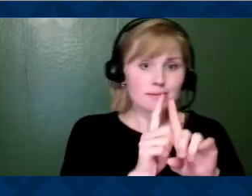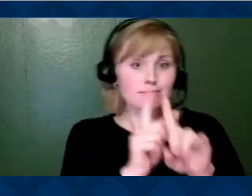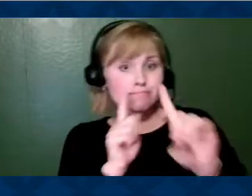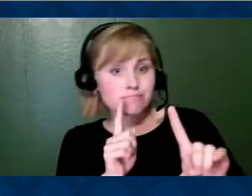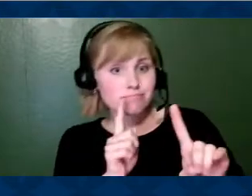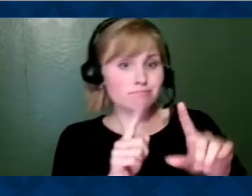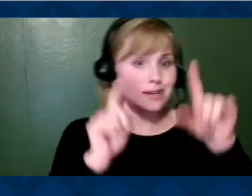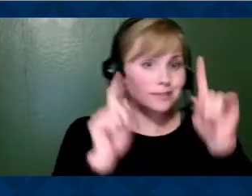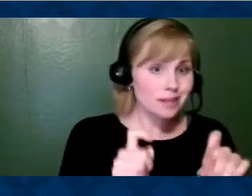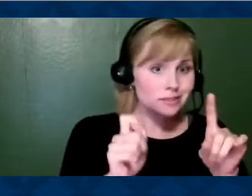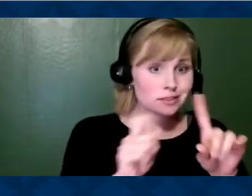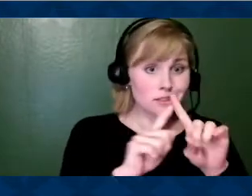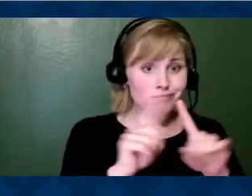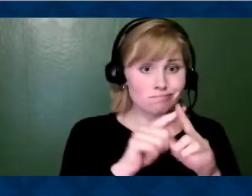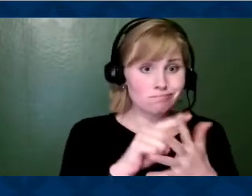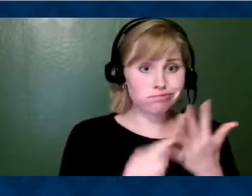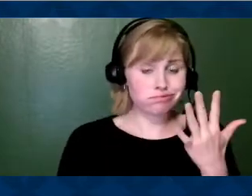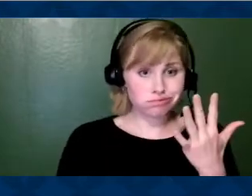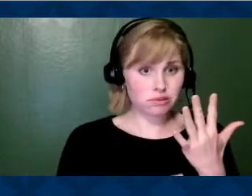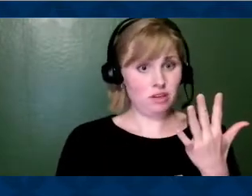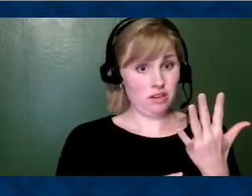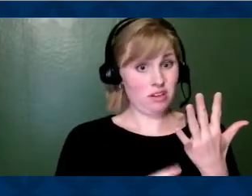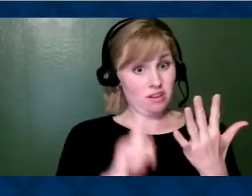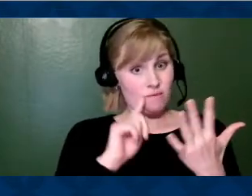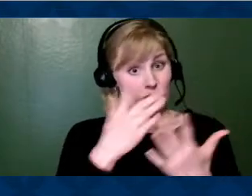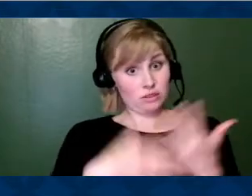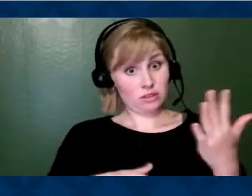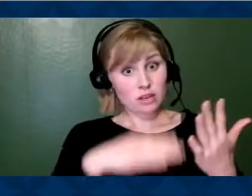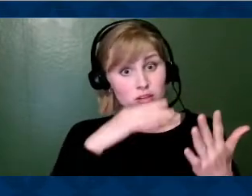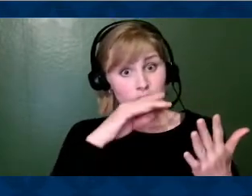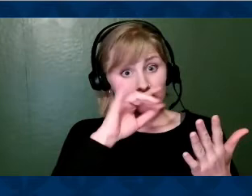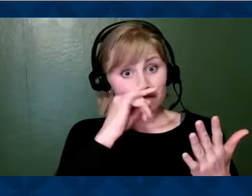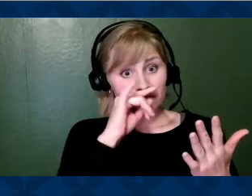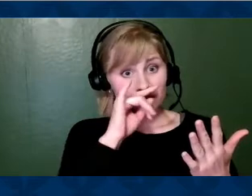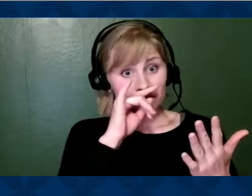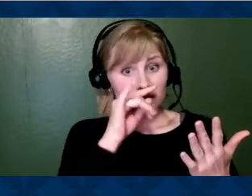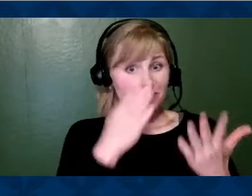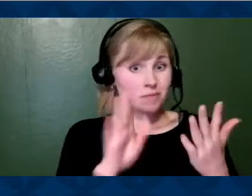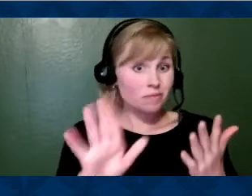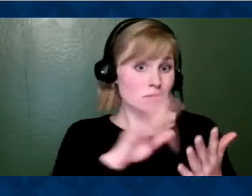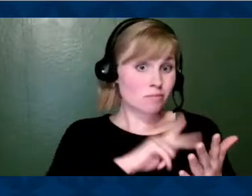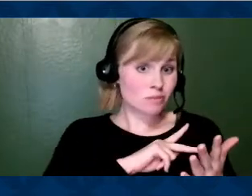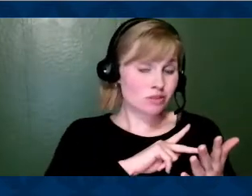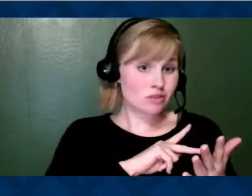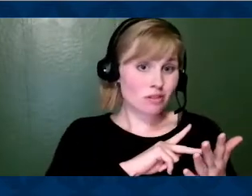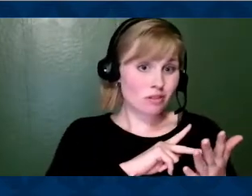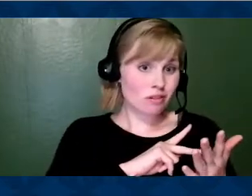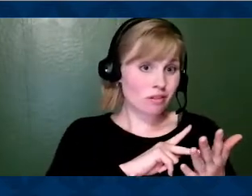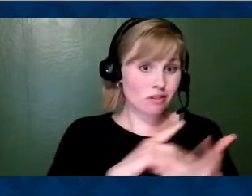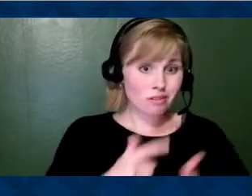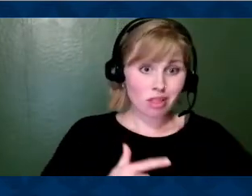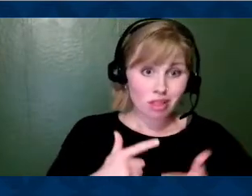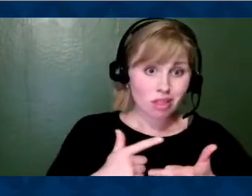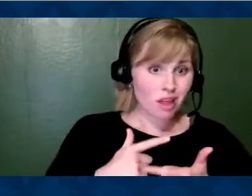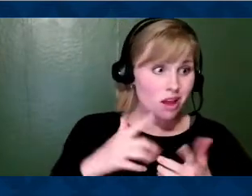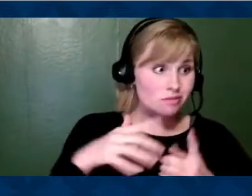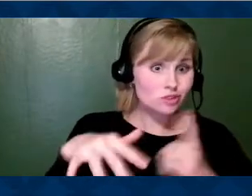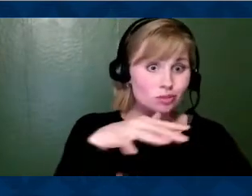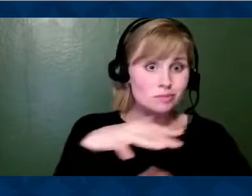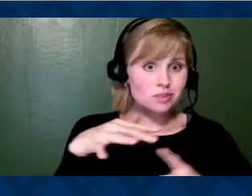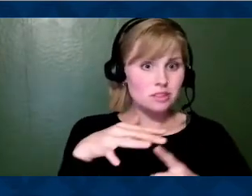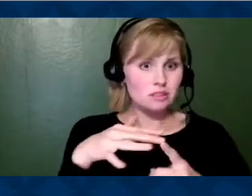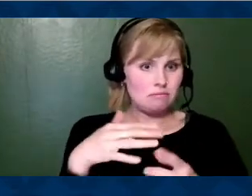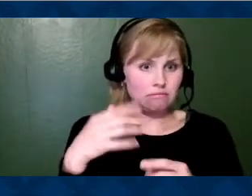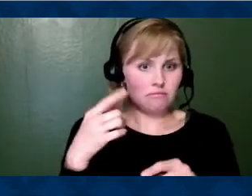on. You can imagine how difficult that is for some kids, depending on their personal circumstance. So she's sort of looking broadly